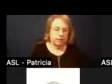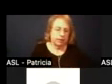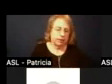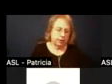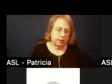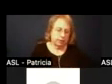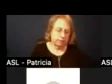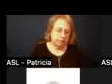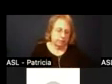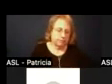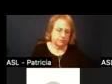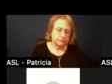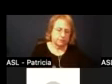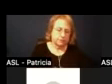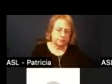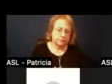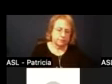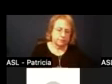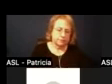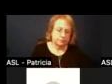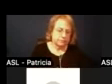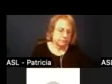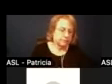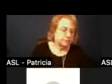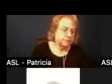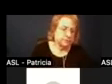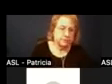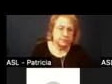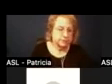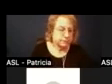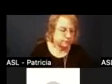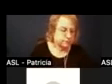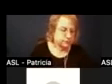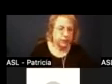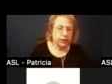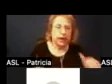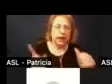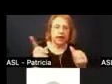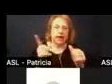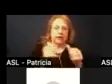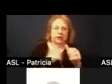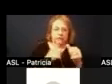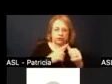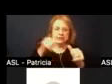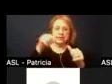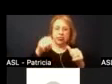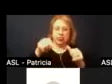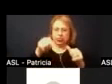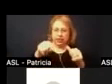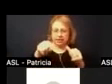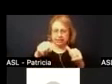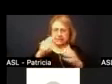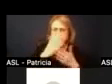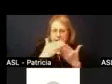so let's speak first to the supplement for the annual update and actually this section and the next section um